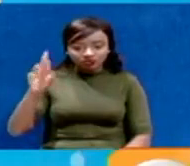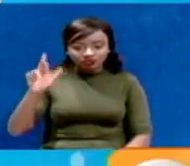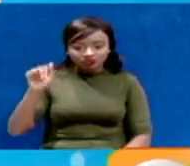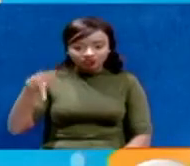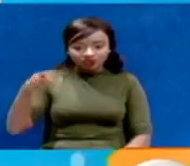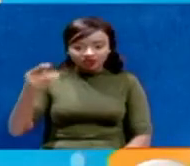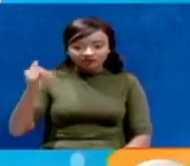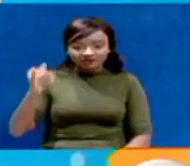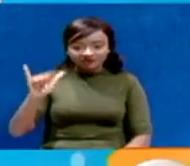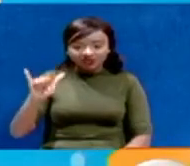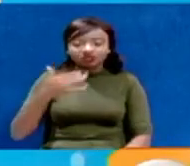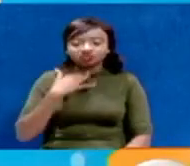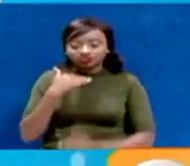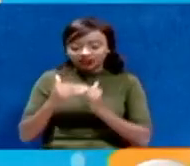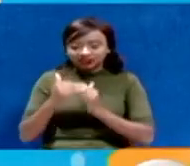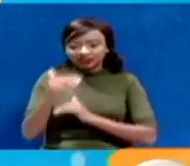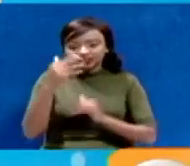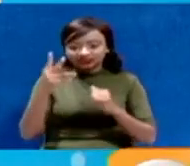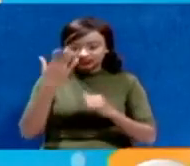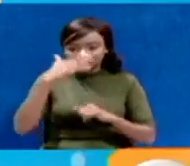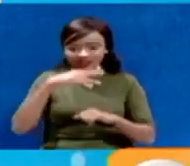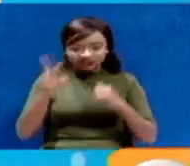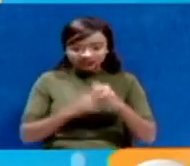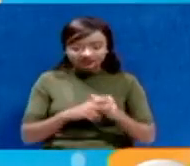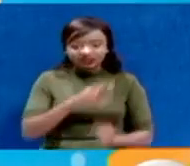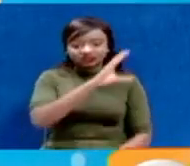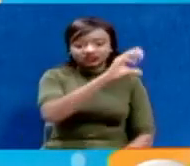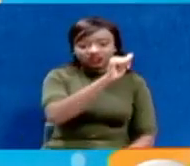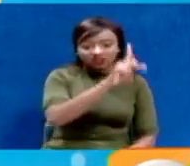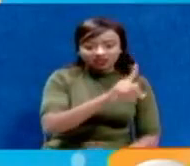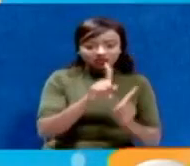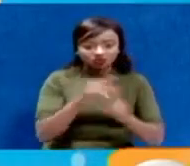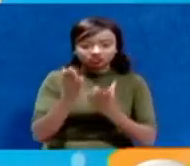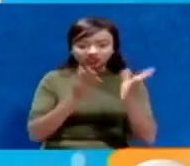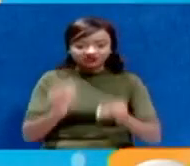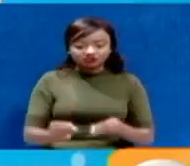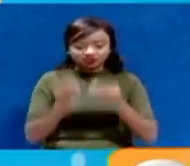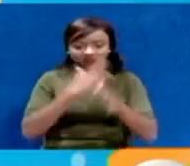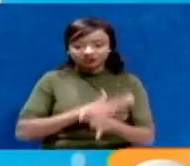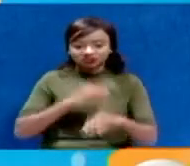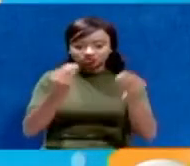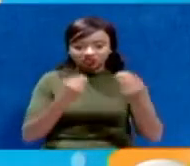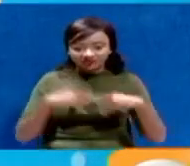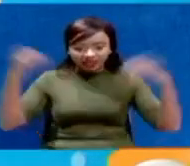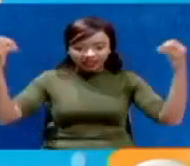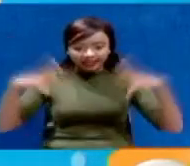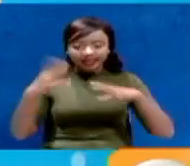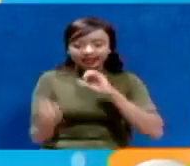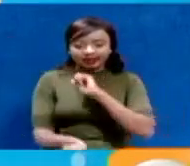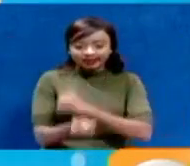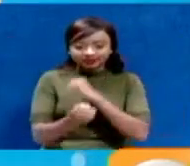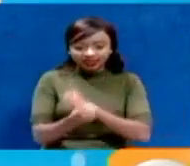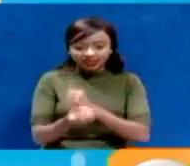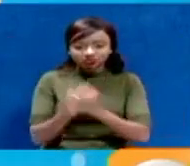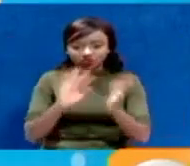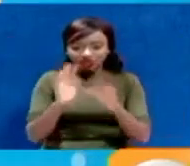And so we want within the next 7 days the Communications Authority and the service providers to give a very clear roadmap on how we're going to be